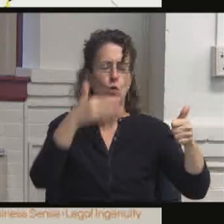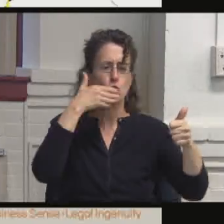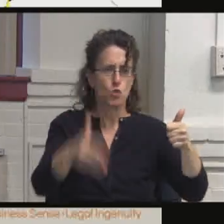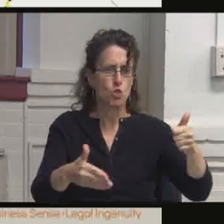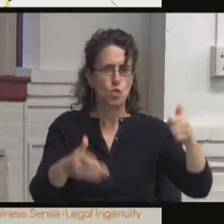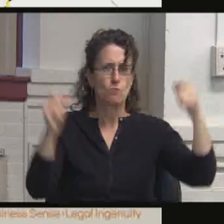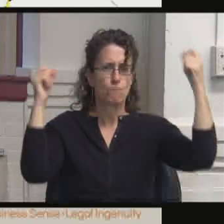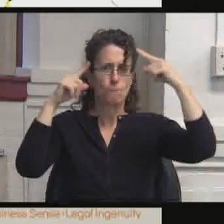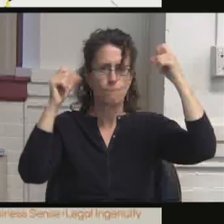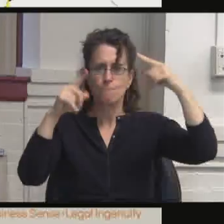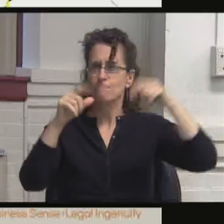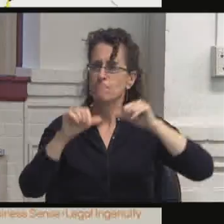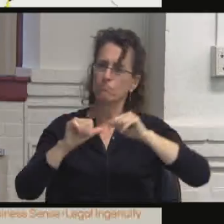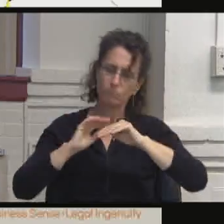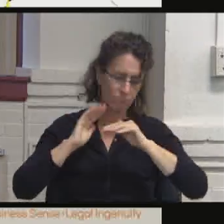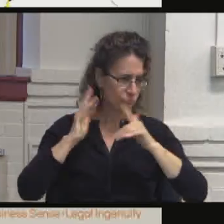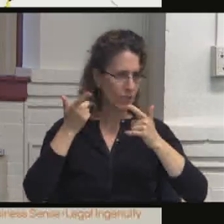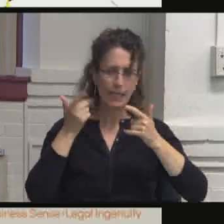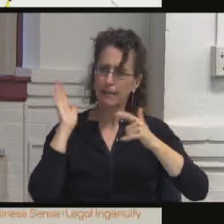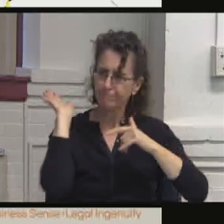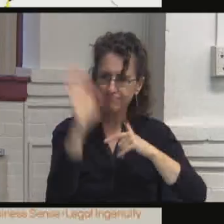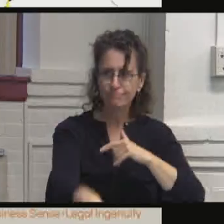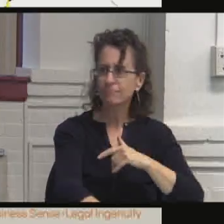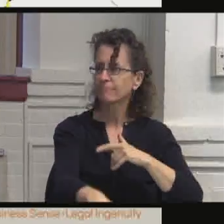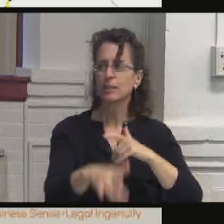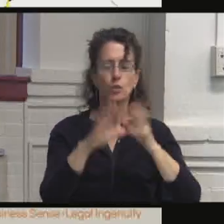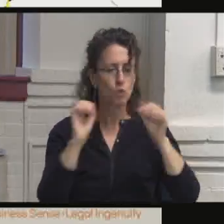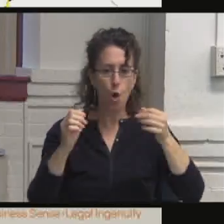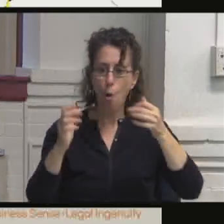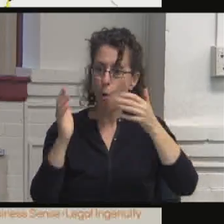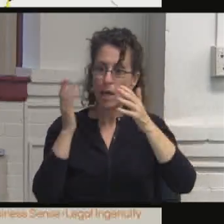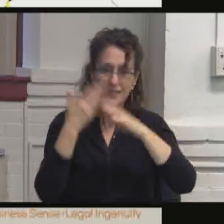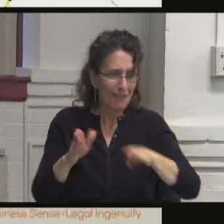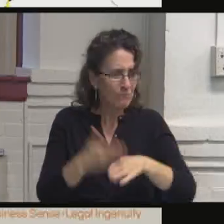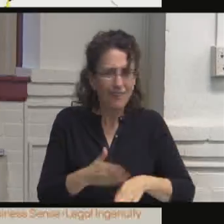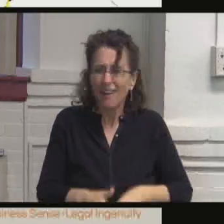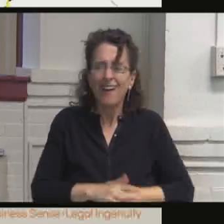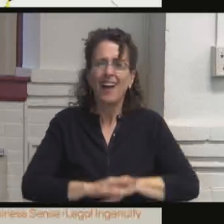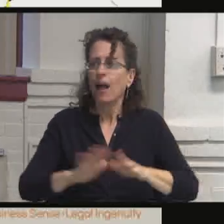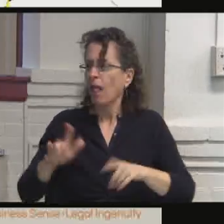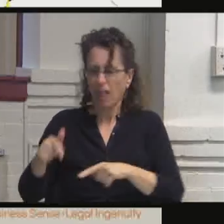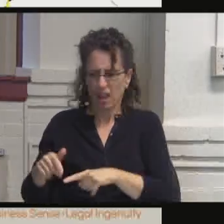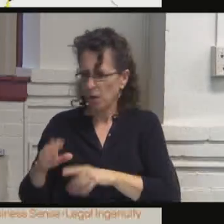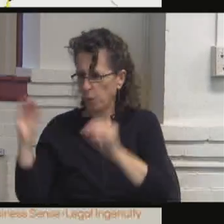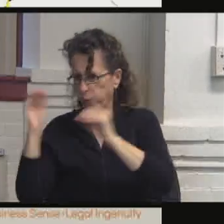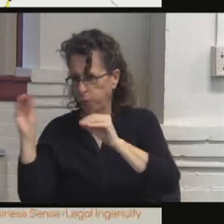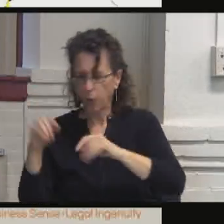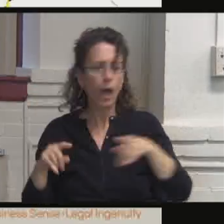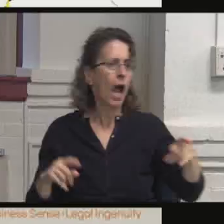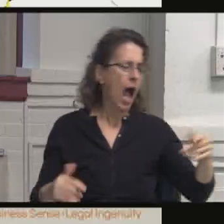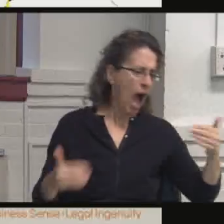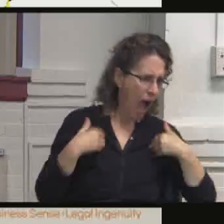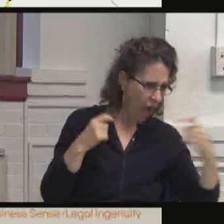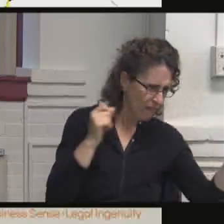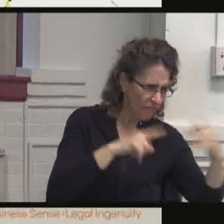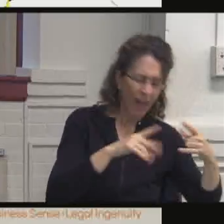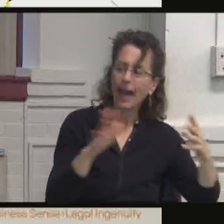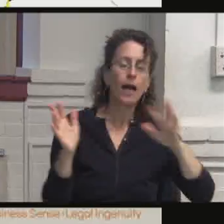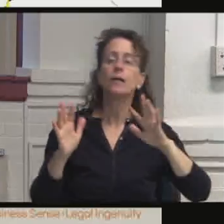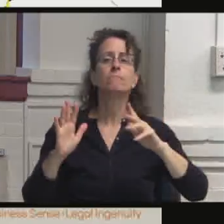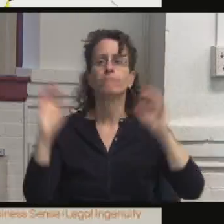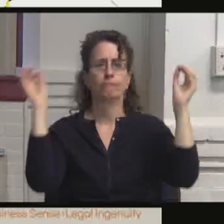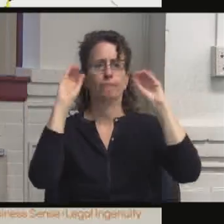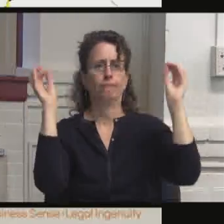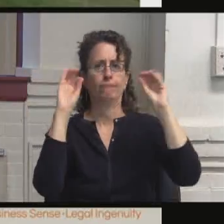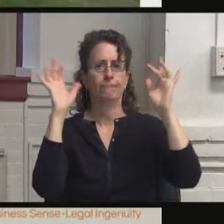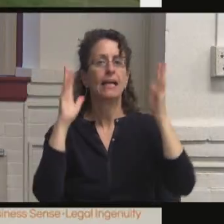the interstate, as well as covering a lot of the river, parts of New Hampshire, Route 5, and that industrial